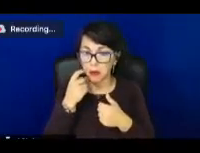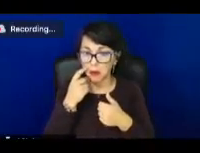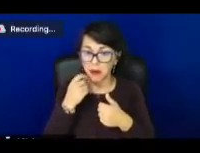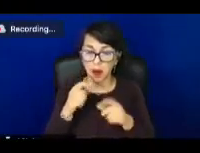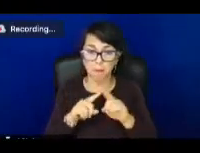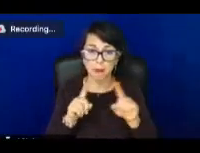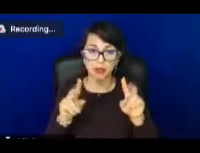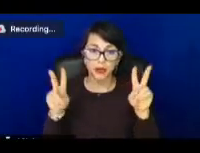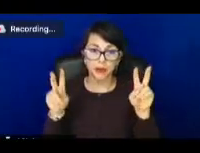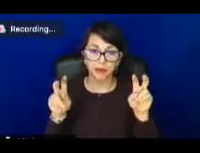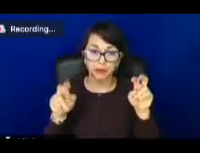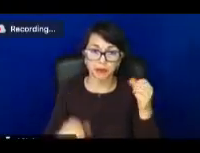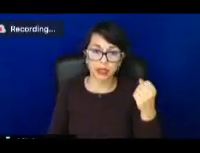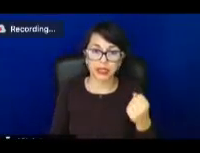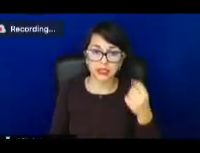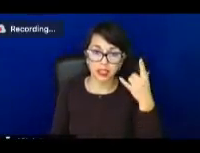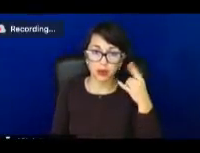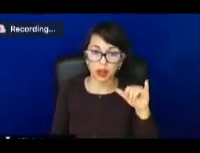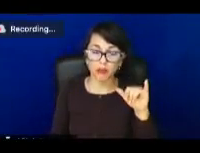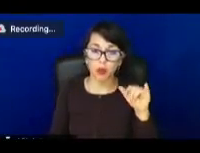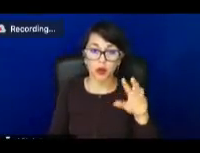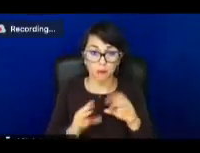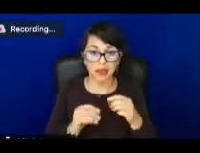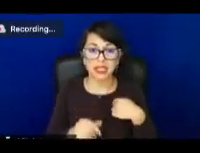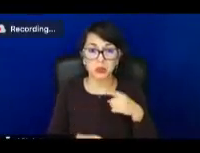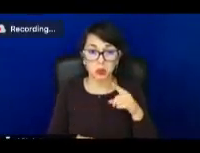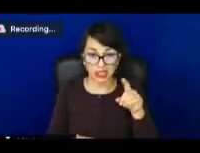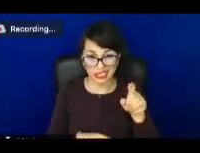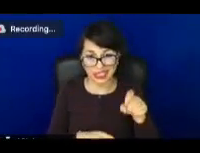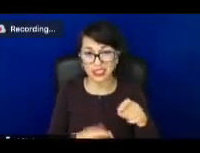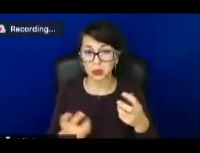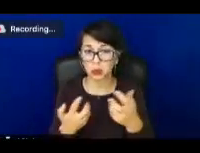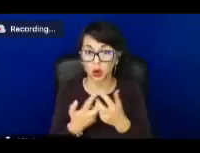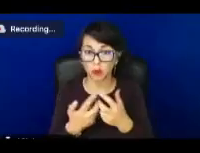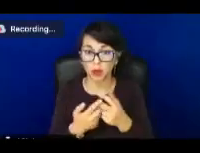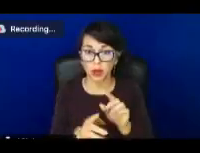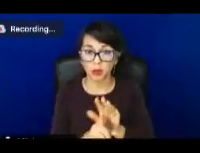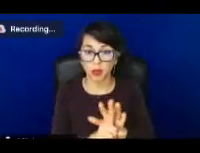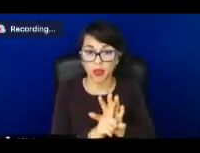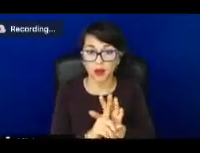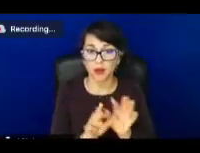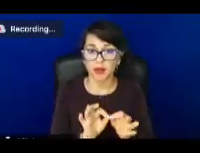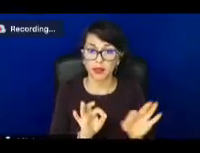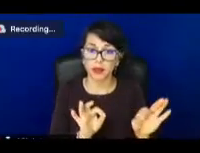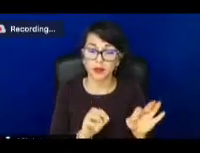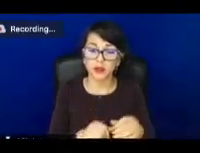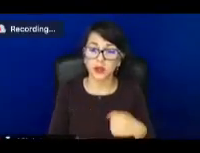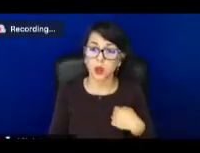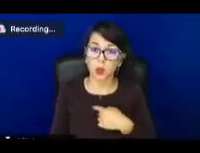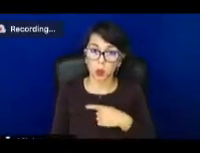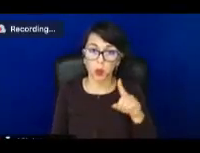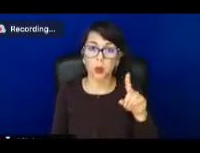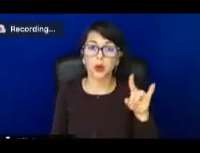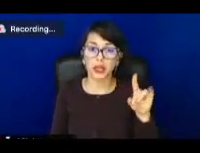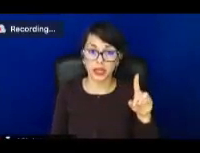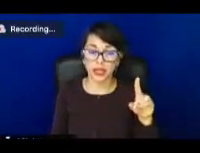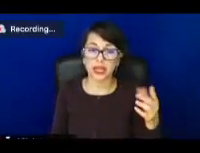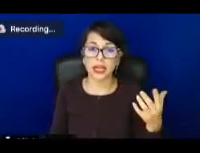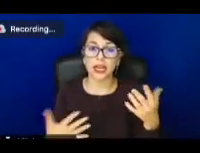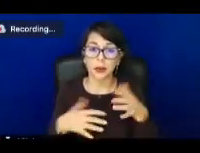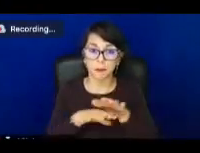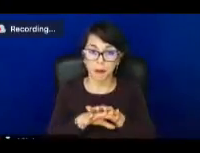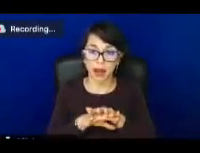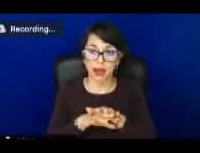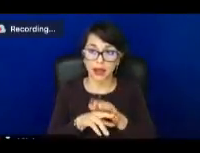meeting so that we could accommodate the languages. And what we've done is we've combined like H, J, and K,